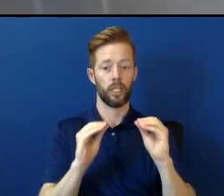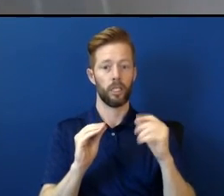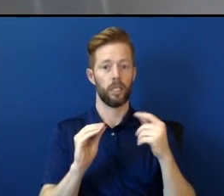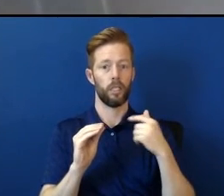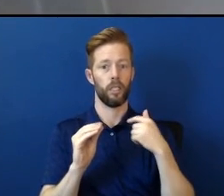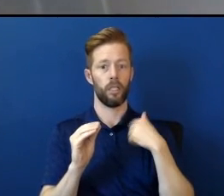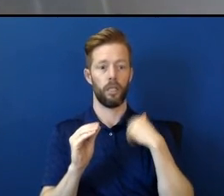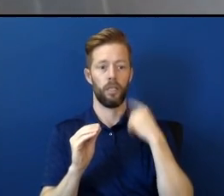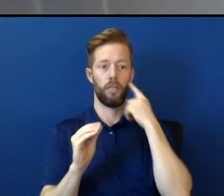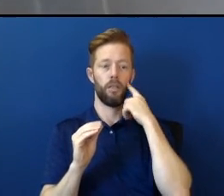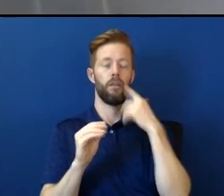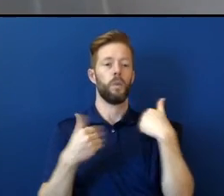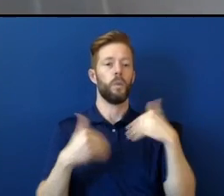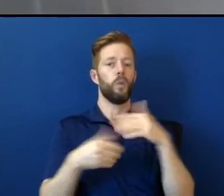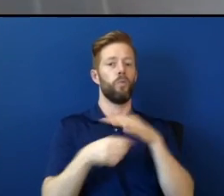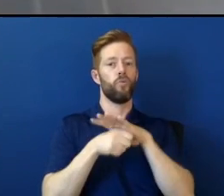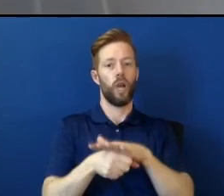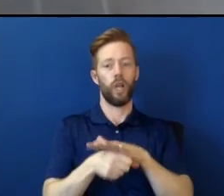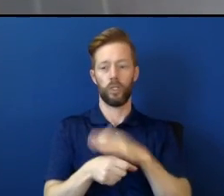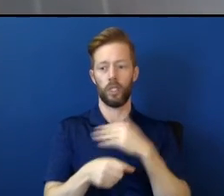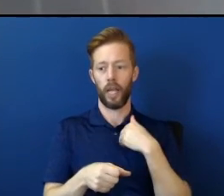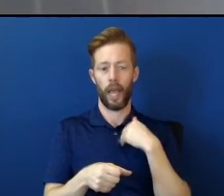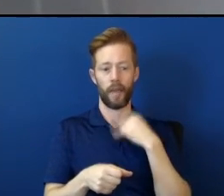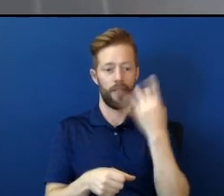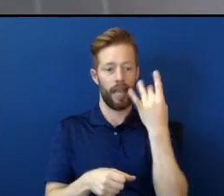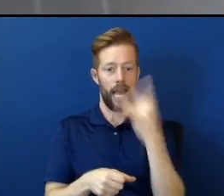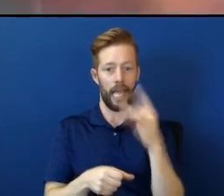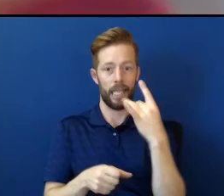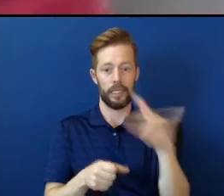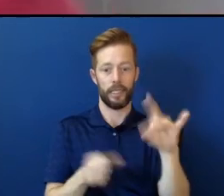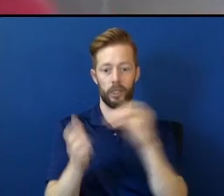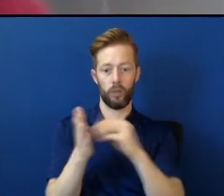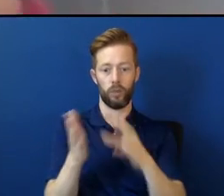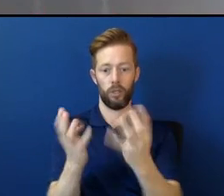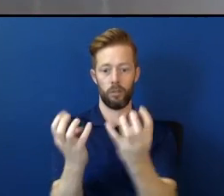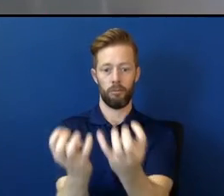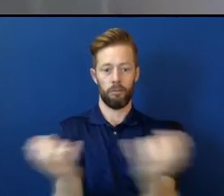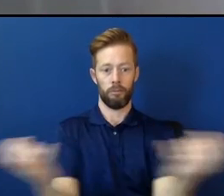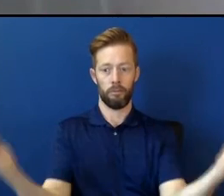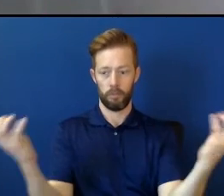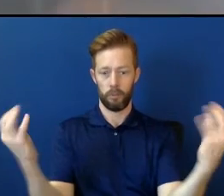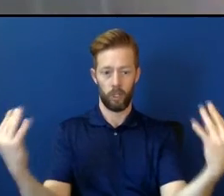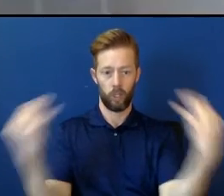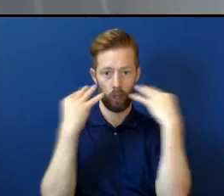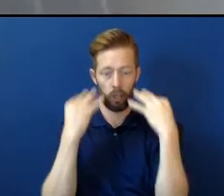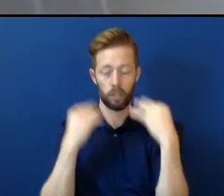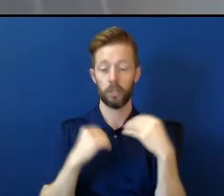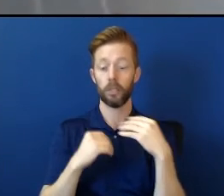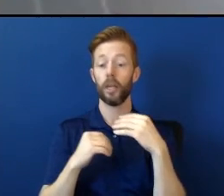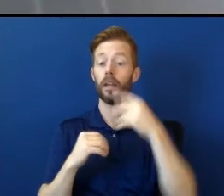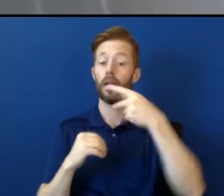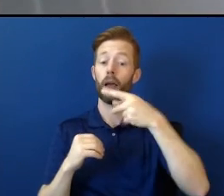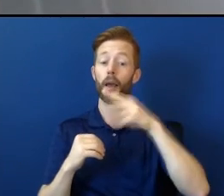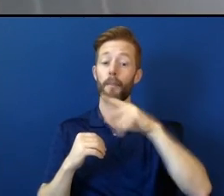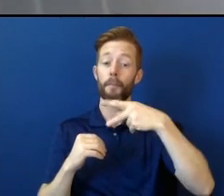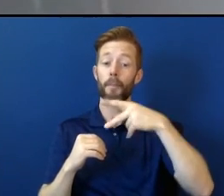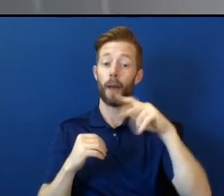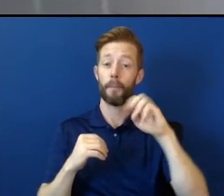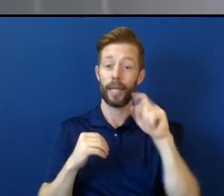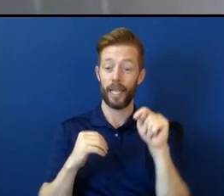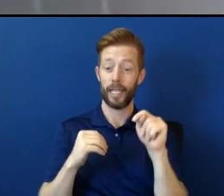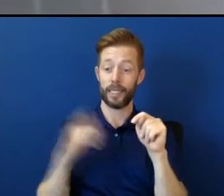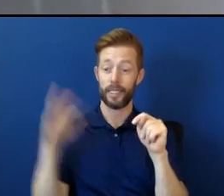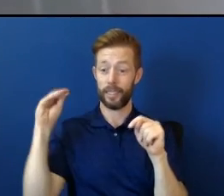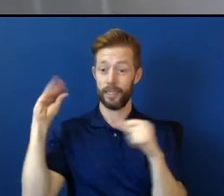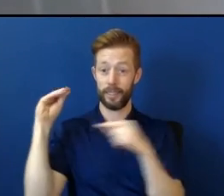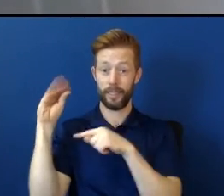these 18 little faces looking at me, where do I start? And a prop or a puppet of some sort can really take